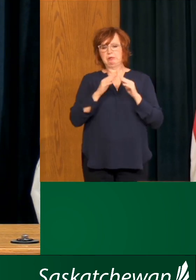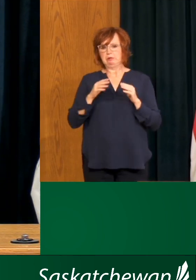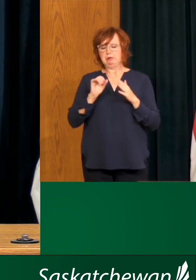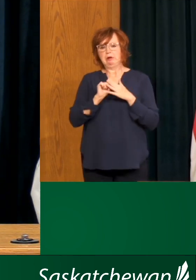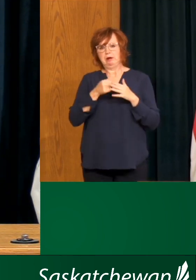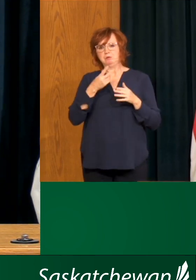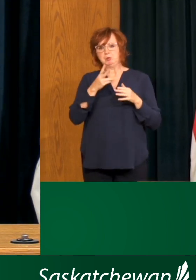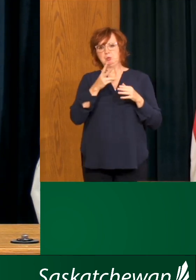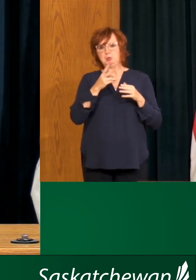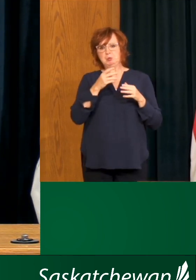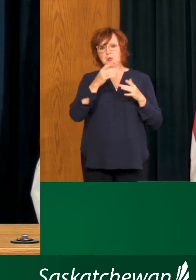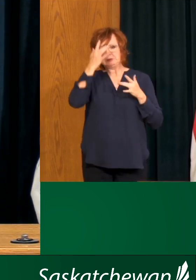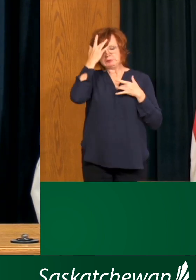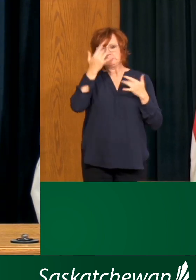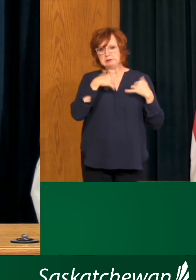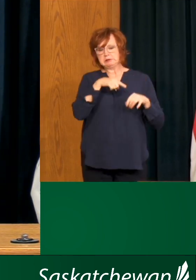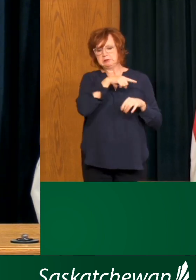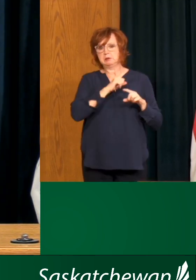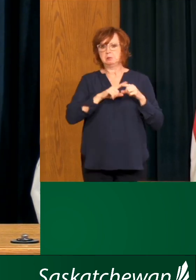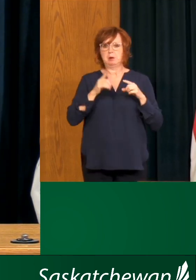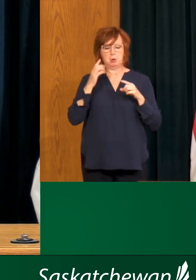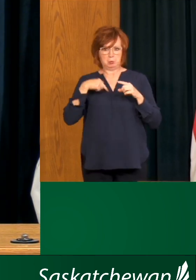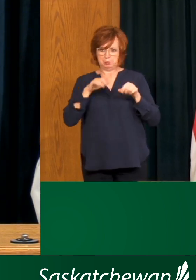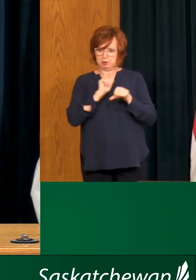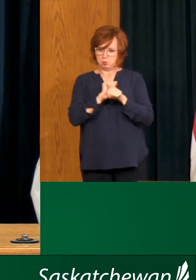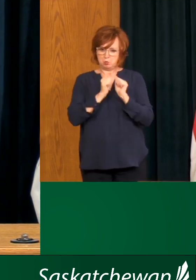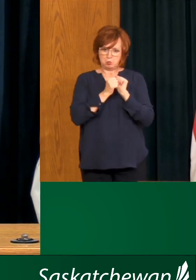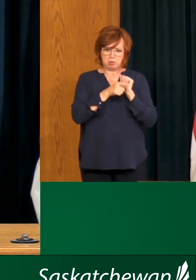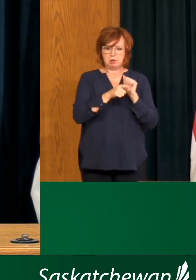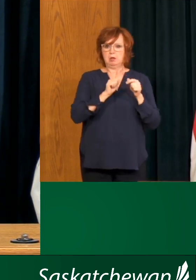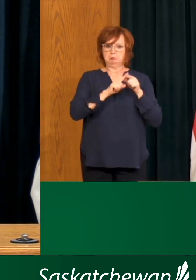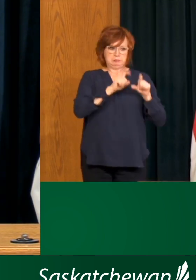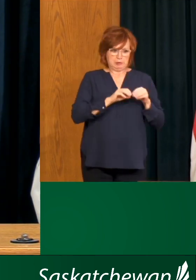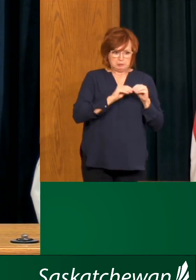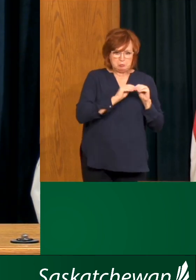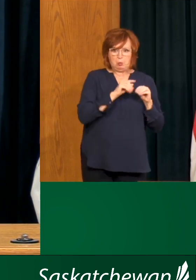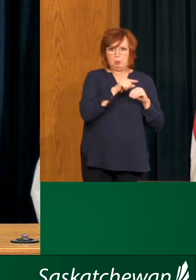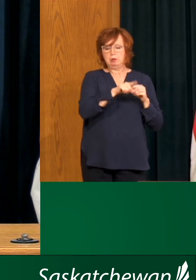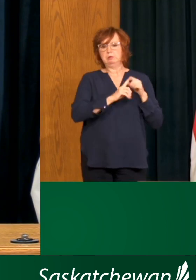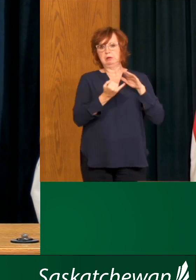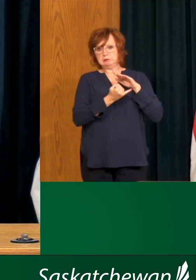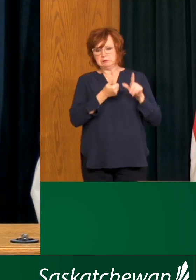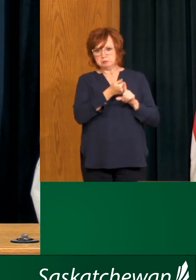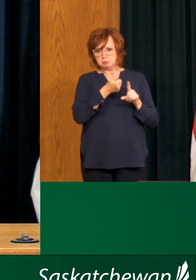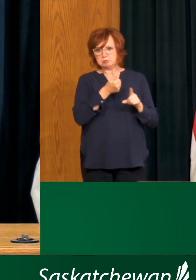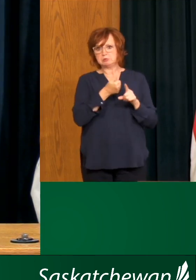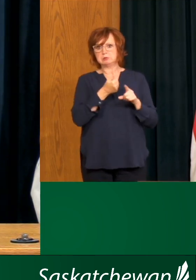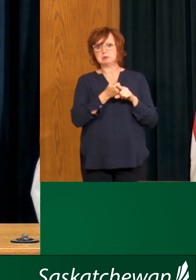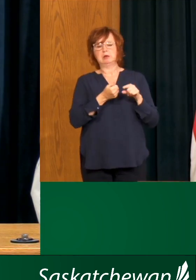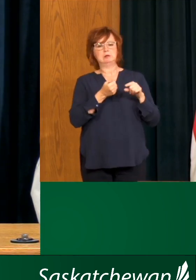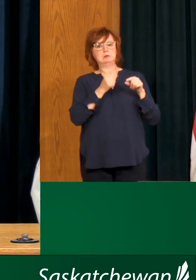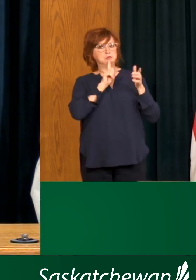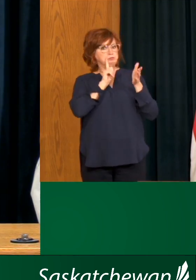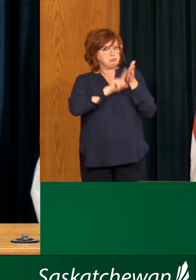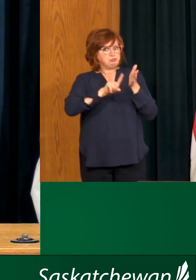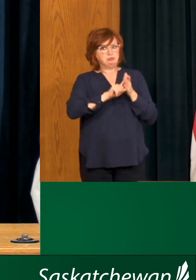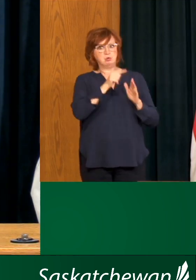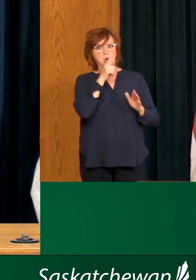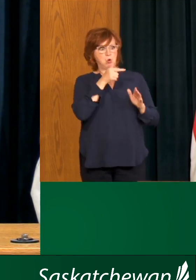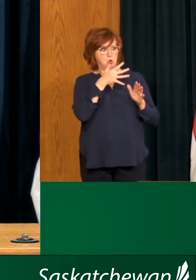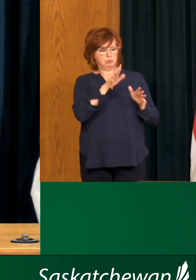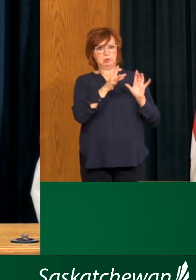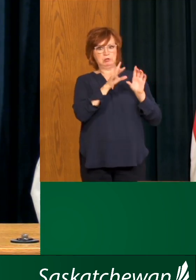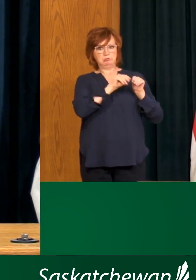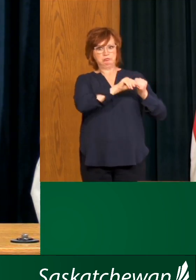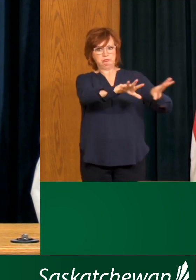the spread through testing, through contact tracing, and ultimately self-isolation. Outside of those 2